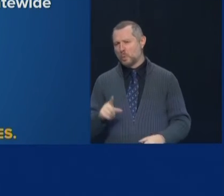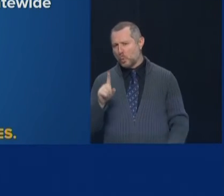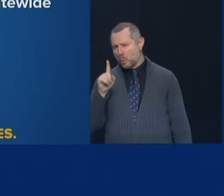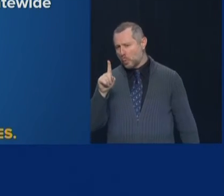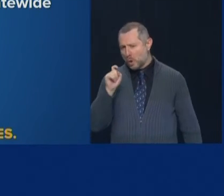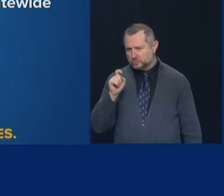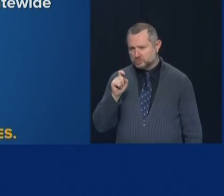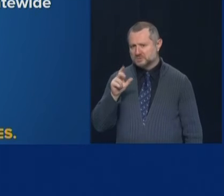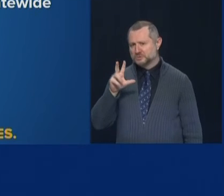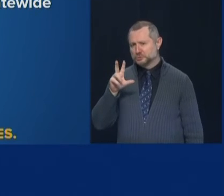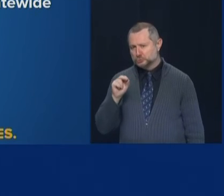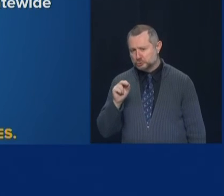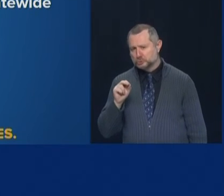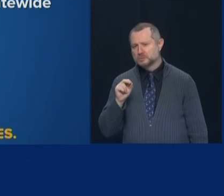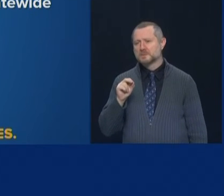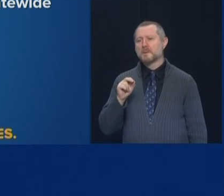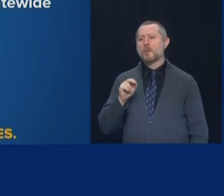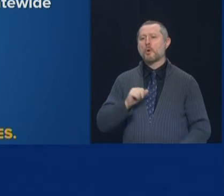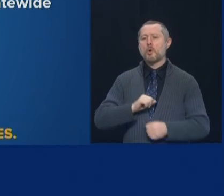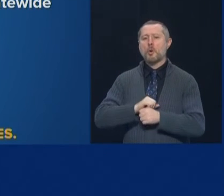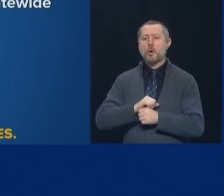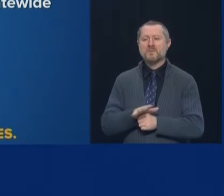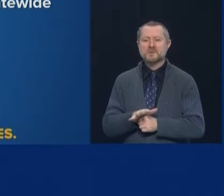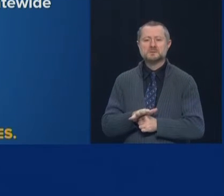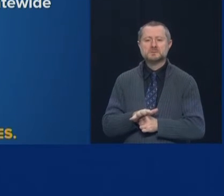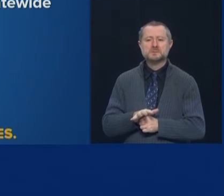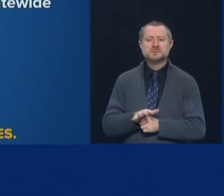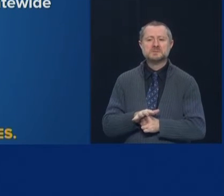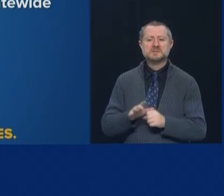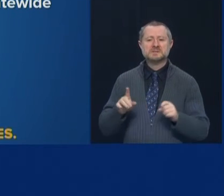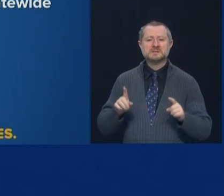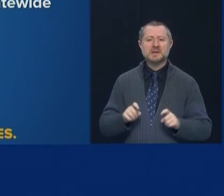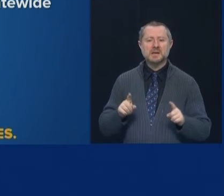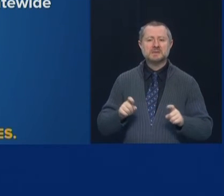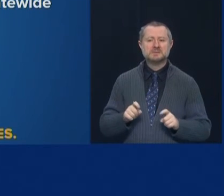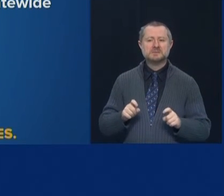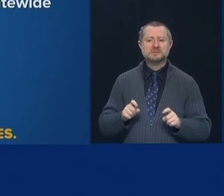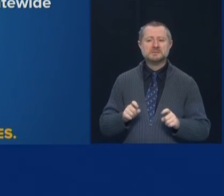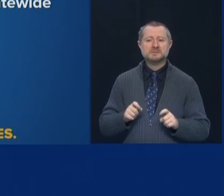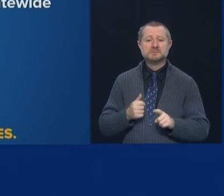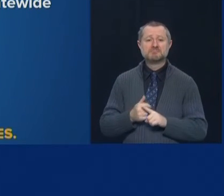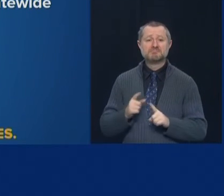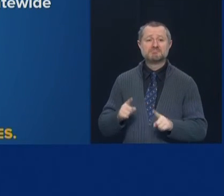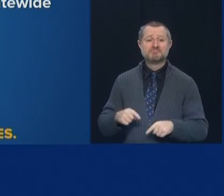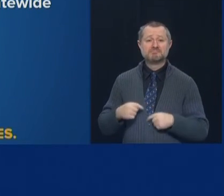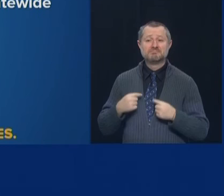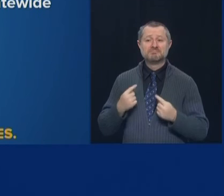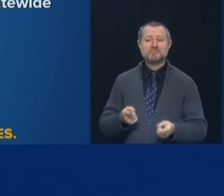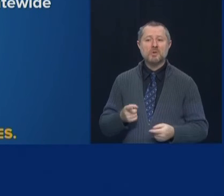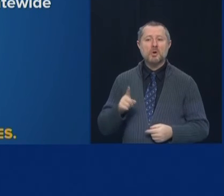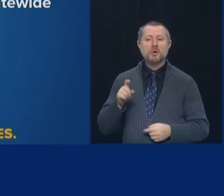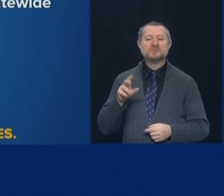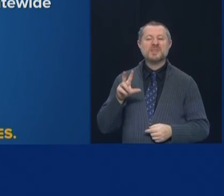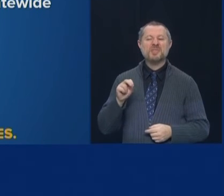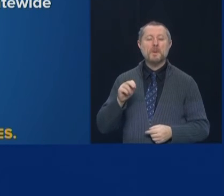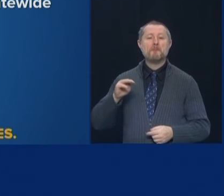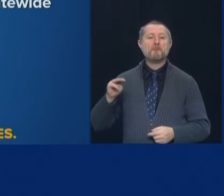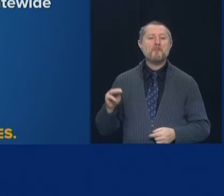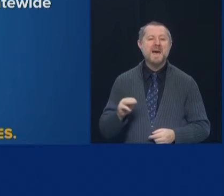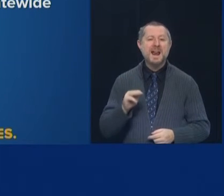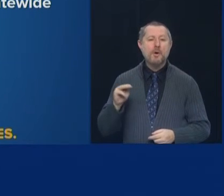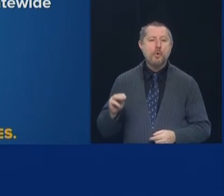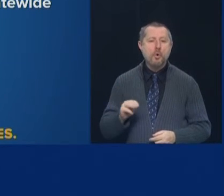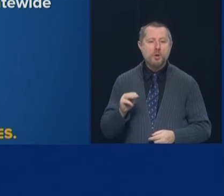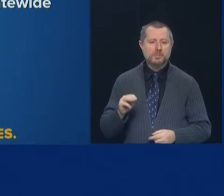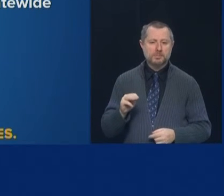130 COVID tests over the past 9 months, 130 million from day 1 of